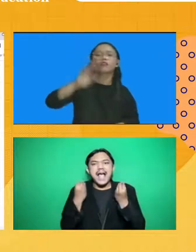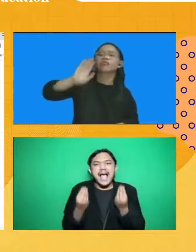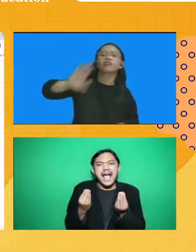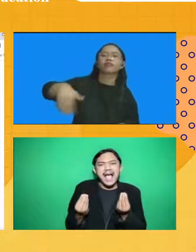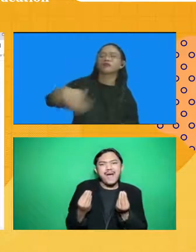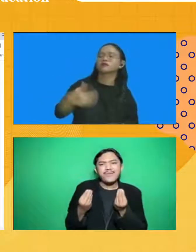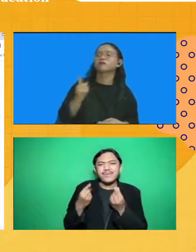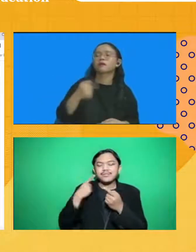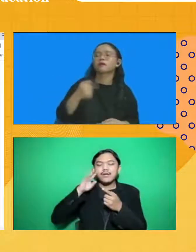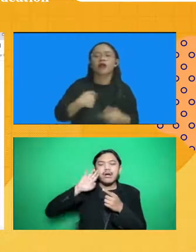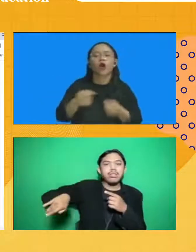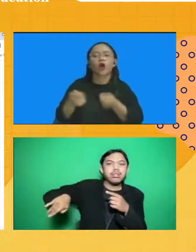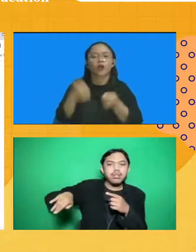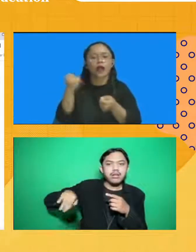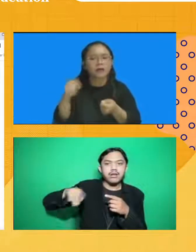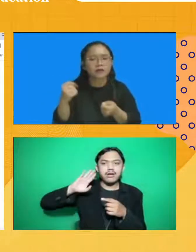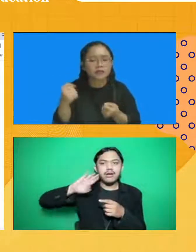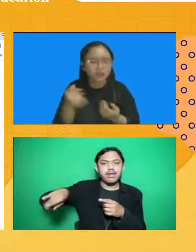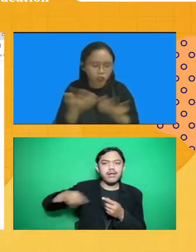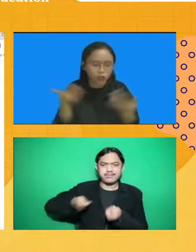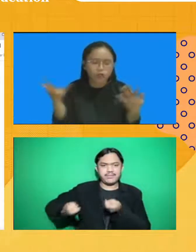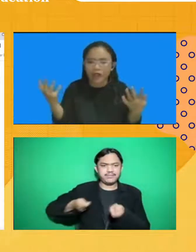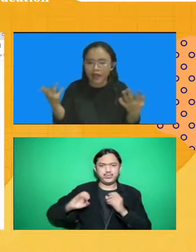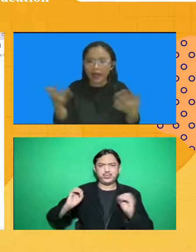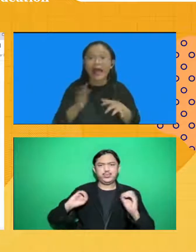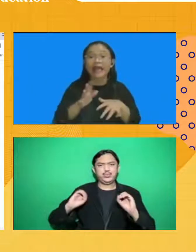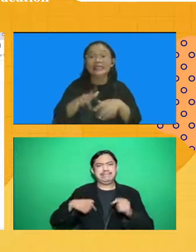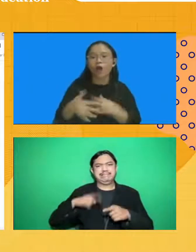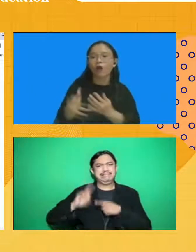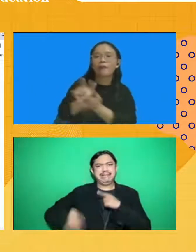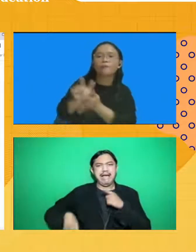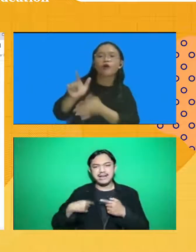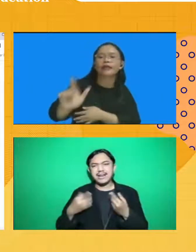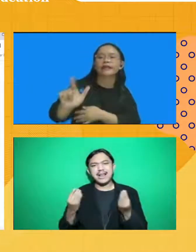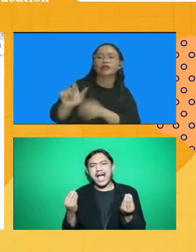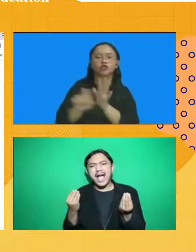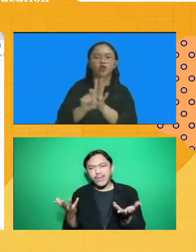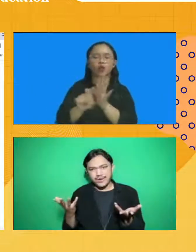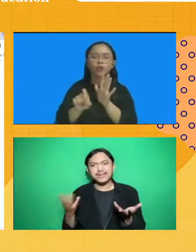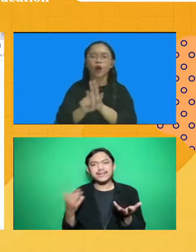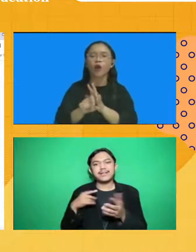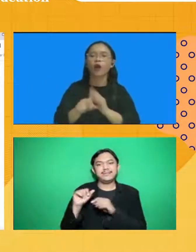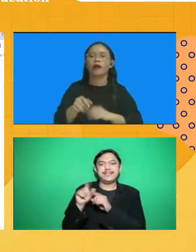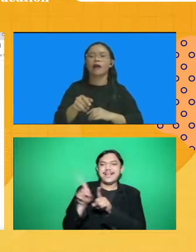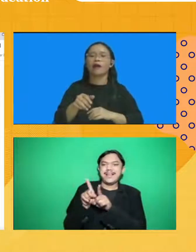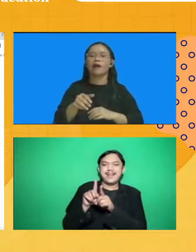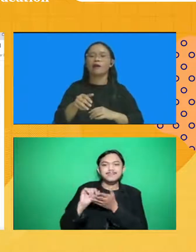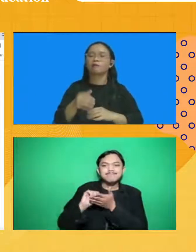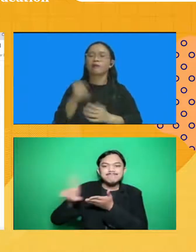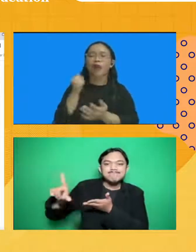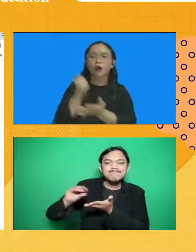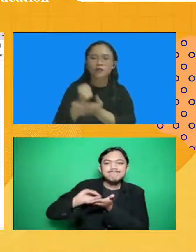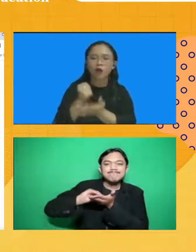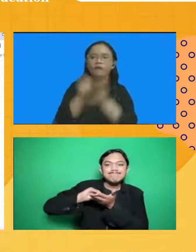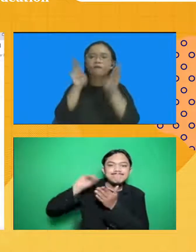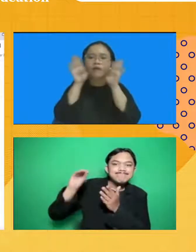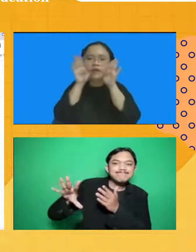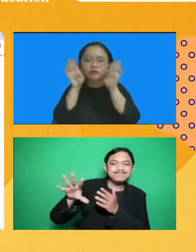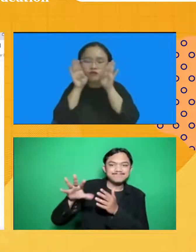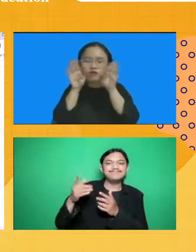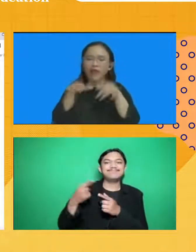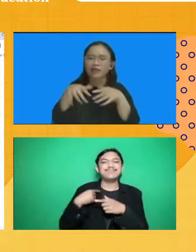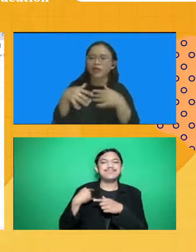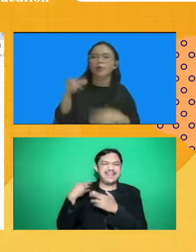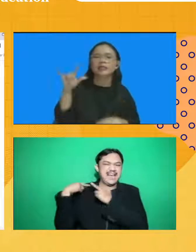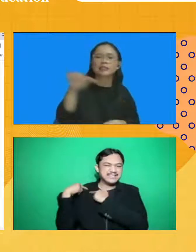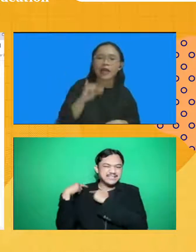anyway, and then report it to the Facebook or private or social media, or more like